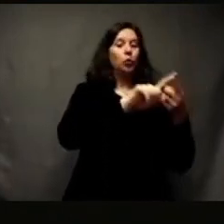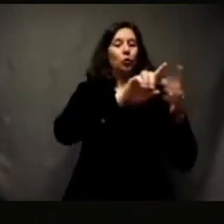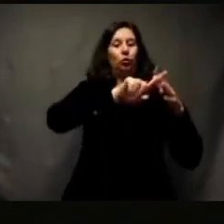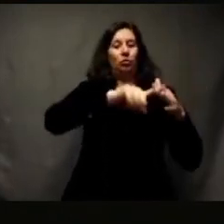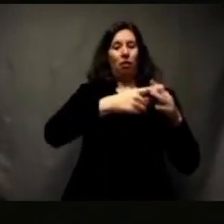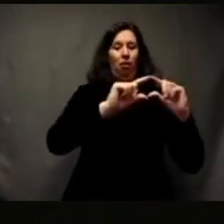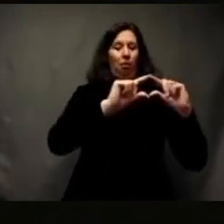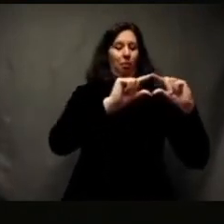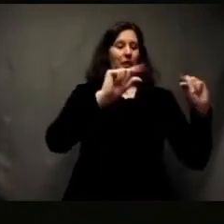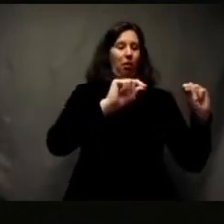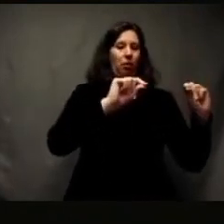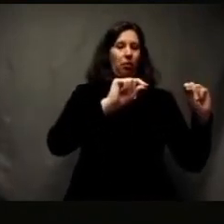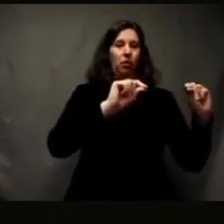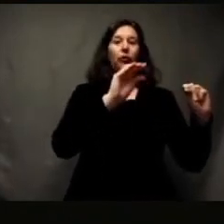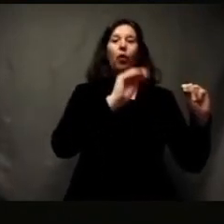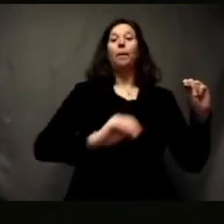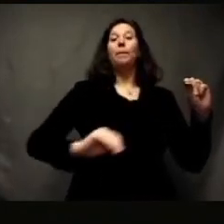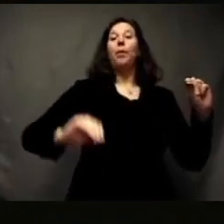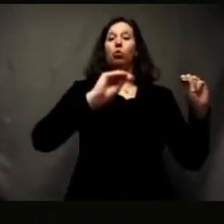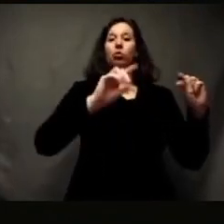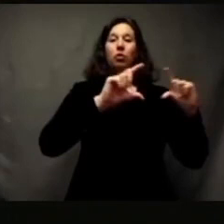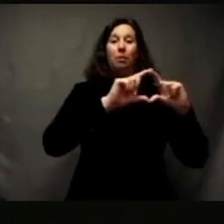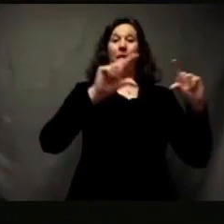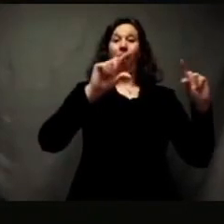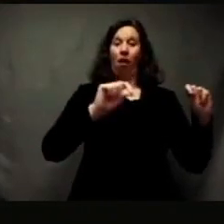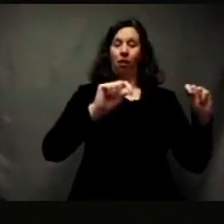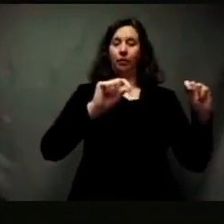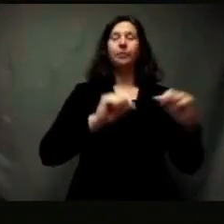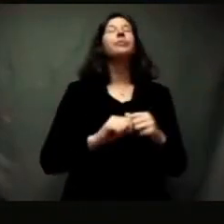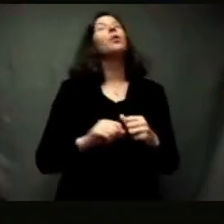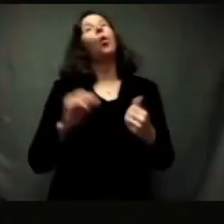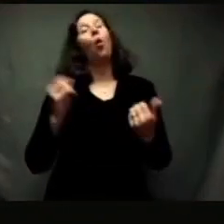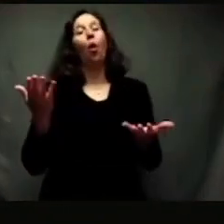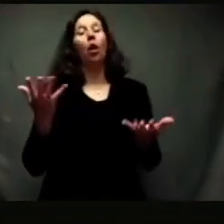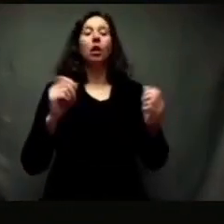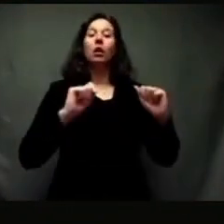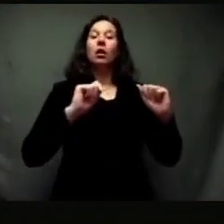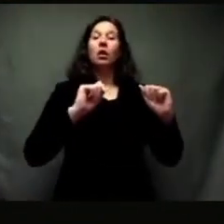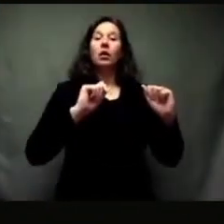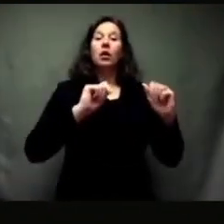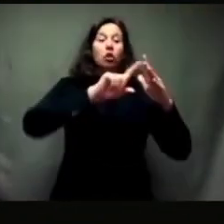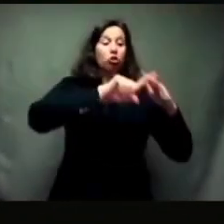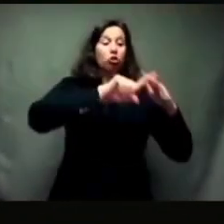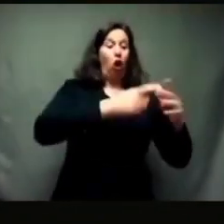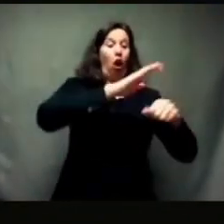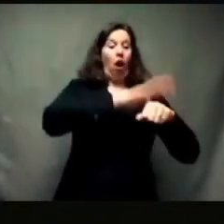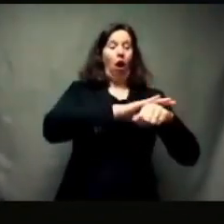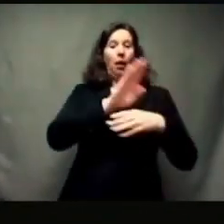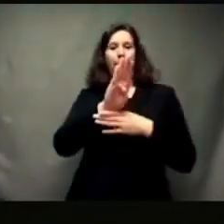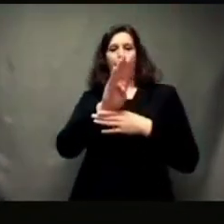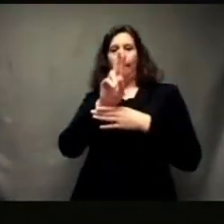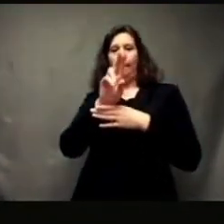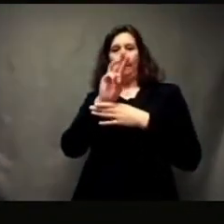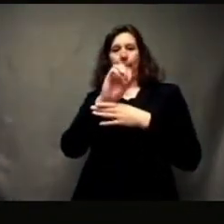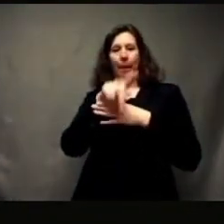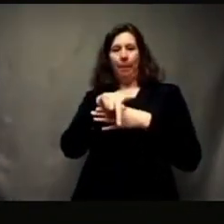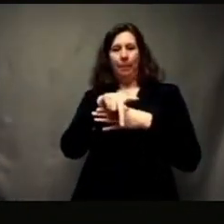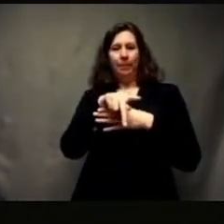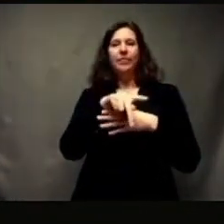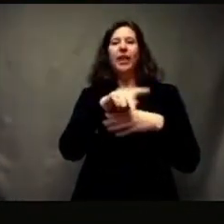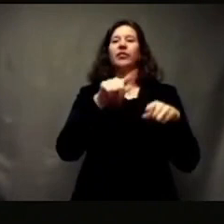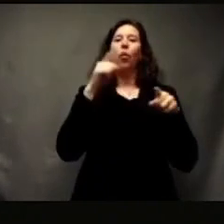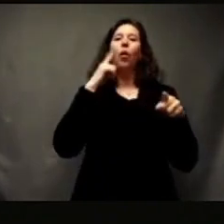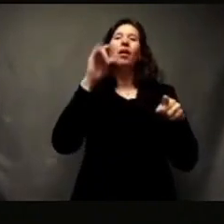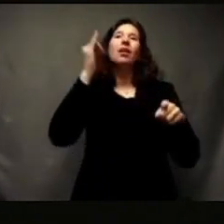sensors, motion blocks, and then like start on bump. That's an introduction to a conditional